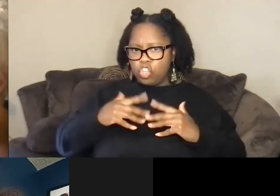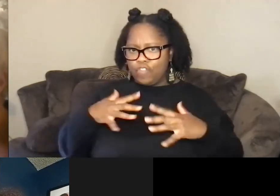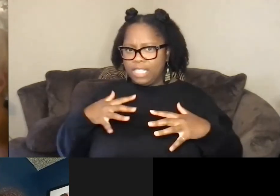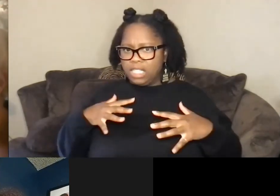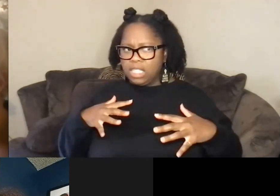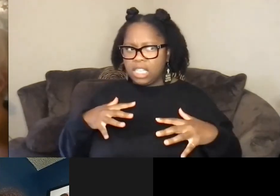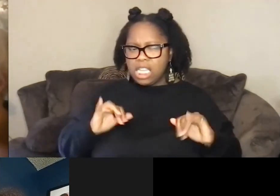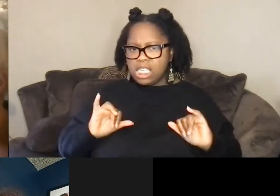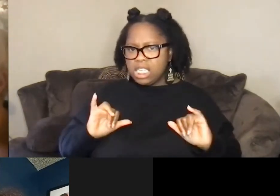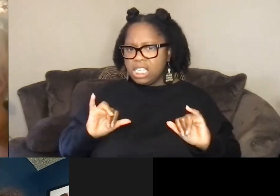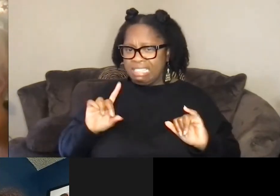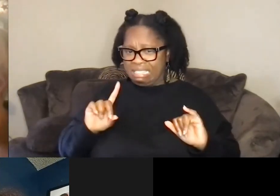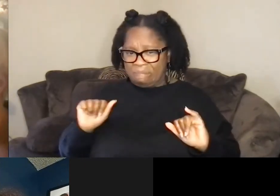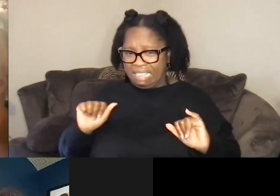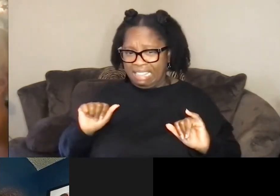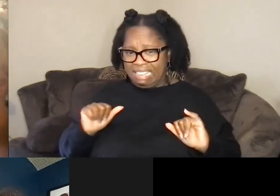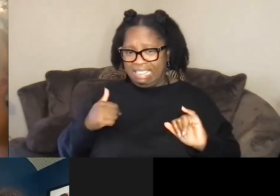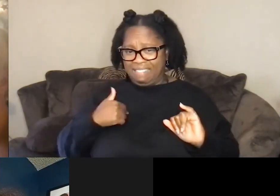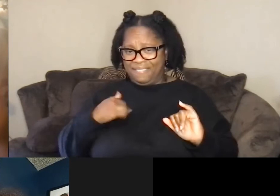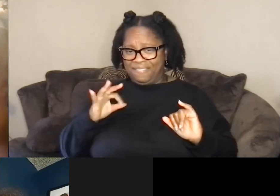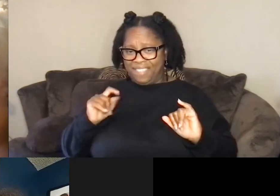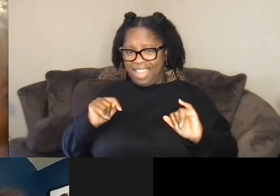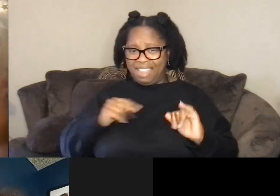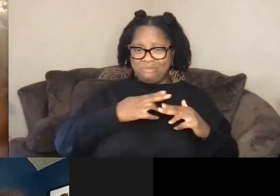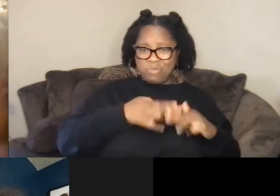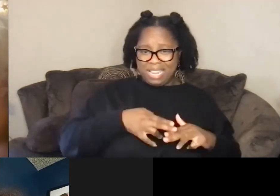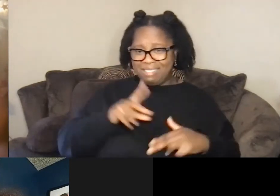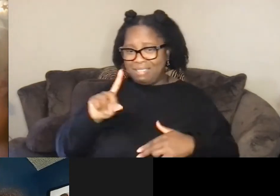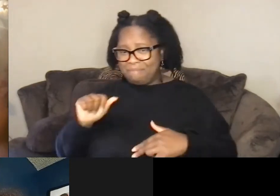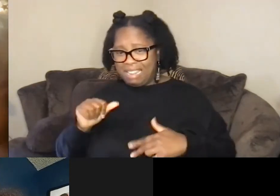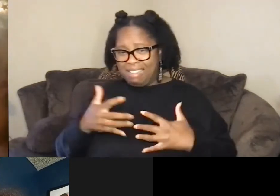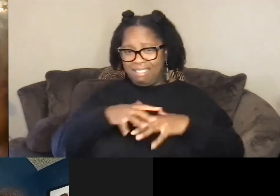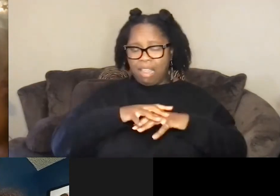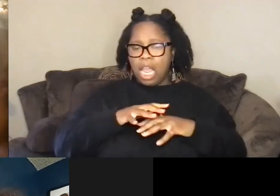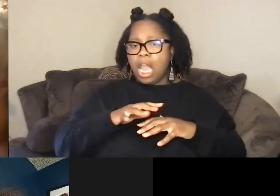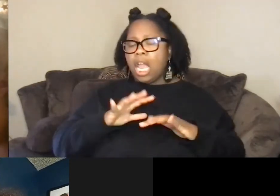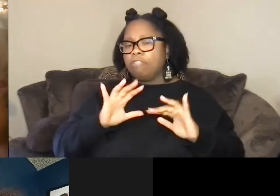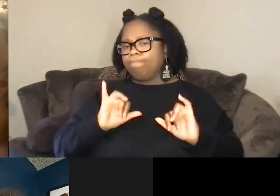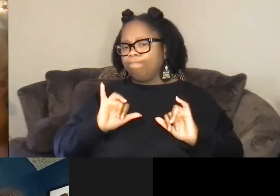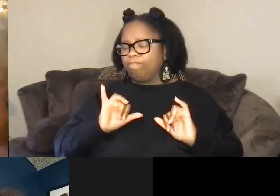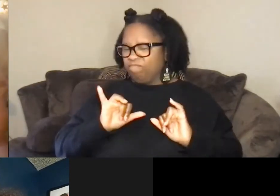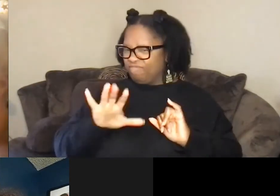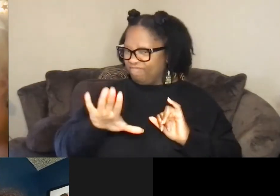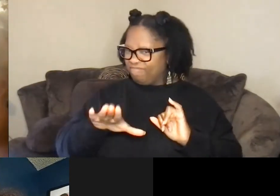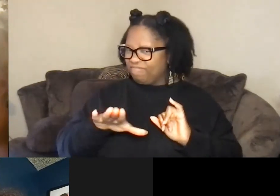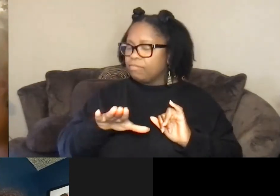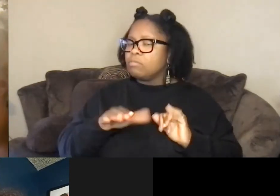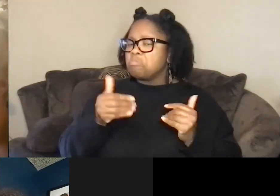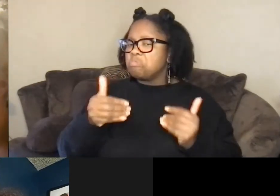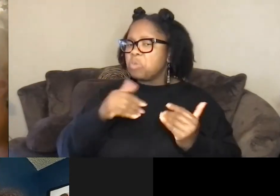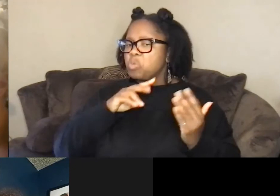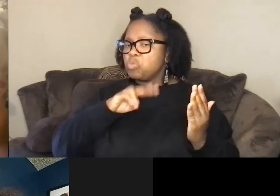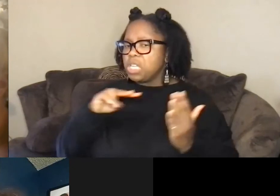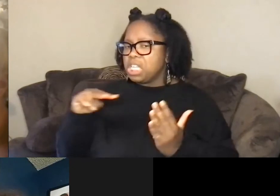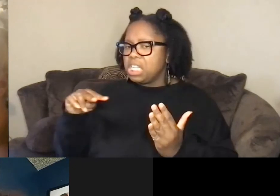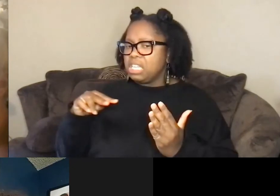of disability or that like intersection between weight and disability, really take some time, do some reading about that, about